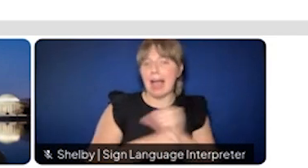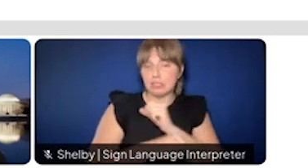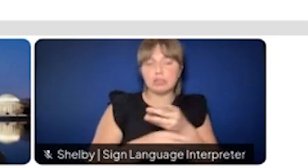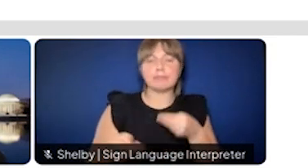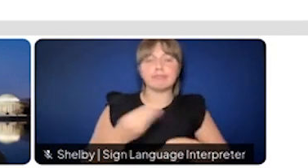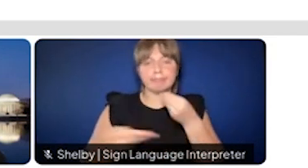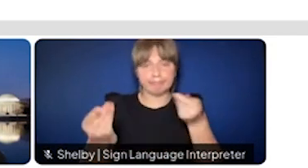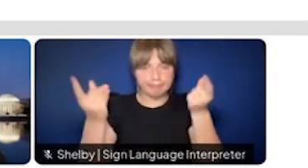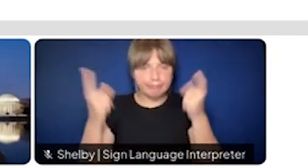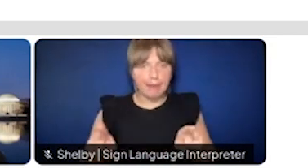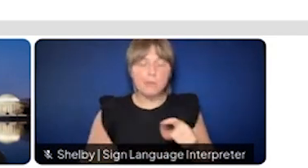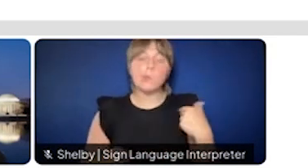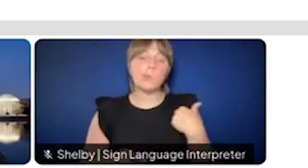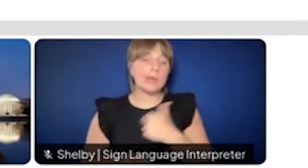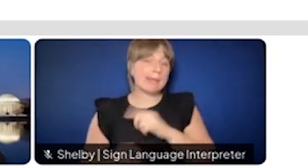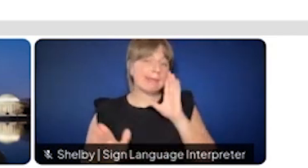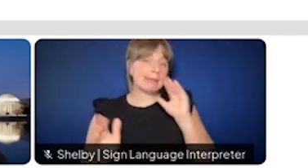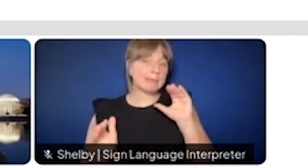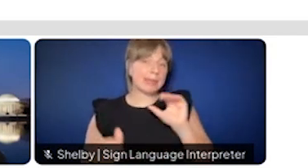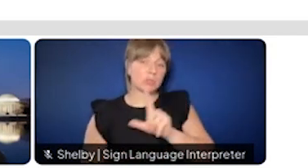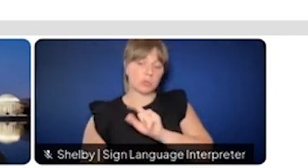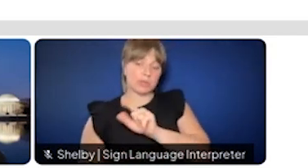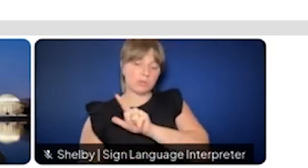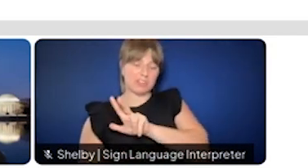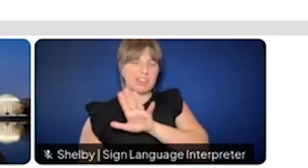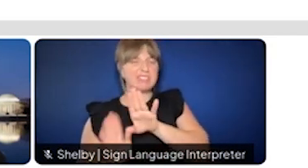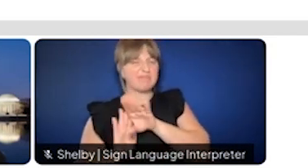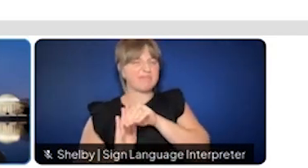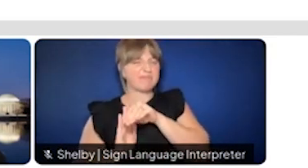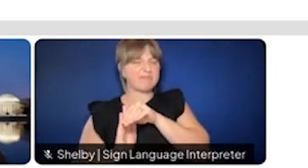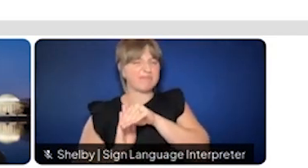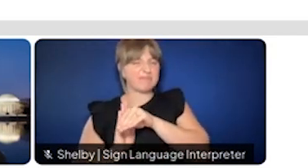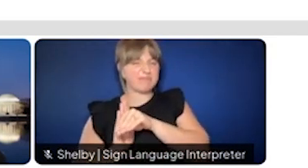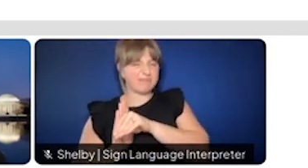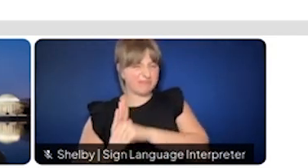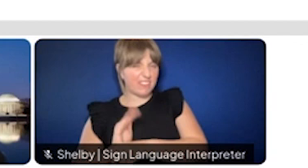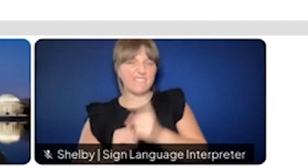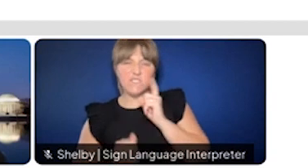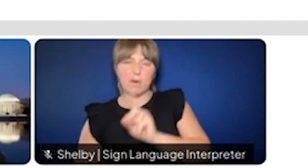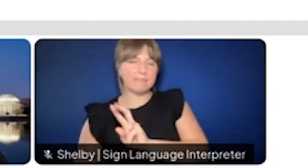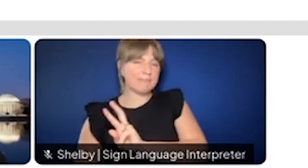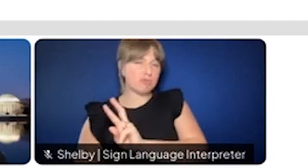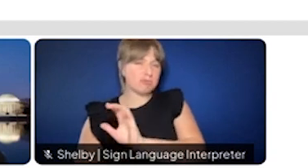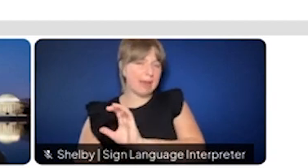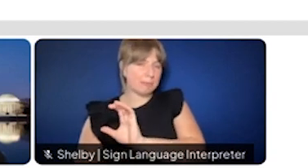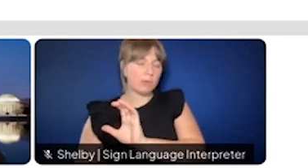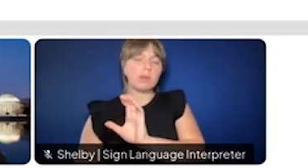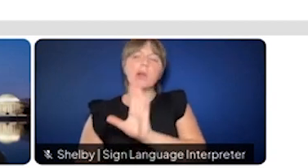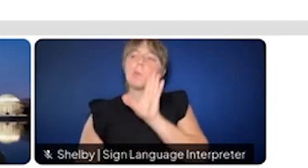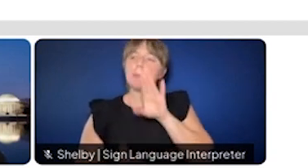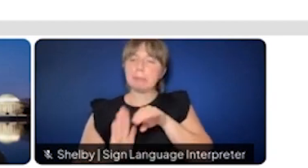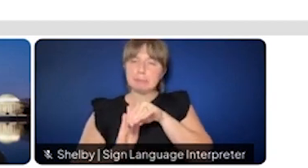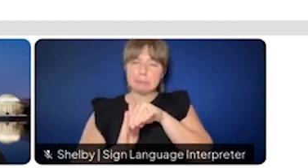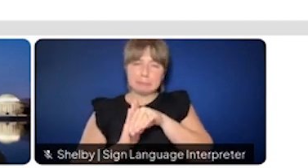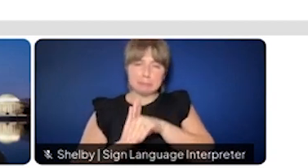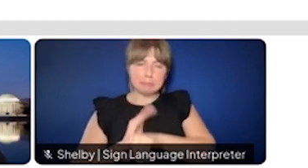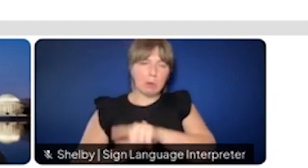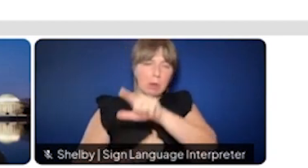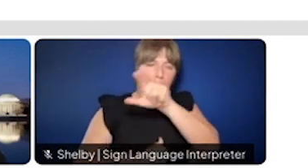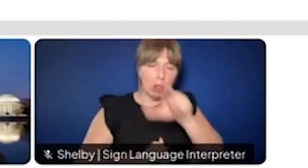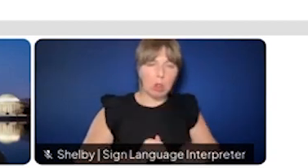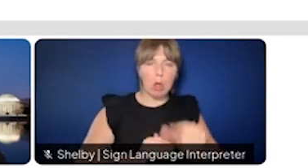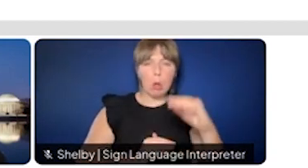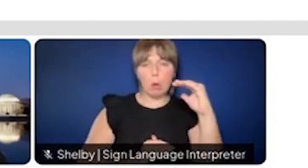we expect that 2023, which was a down year across venture capital, will probably mark a low point for tender offers and